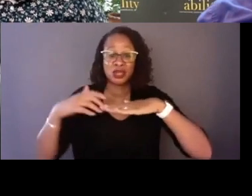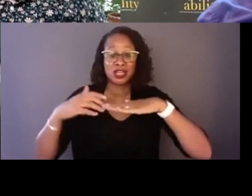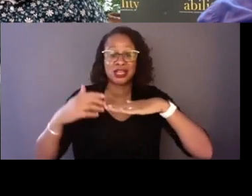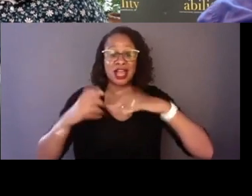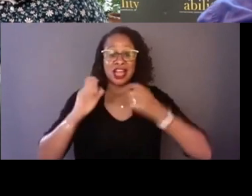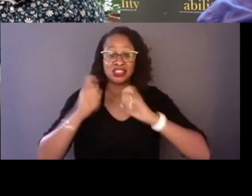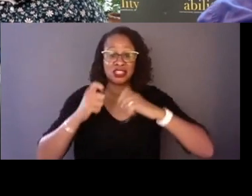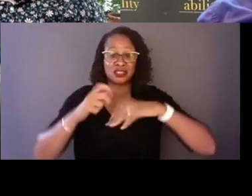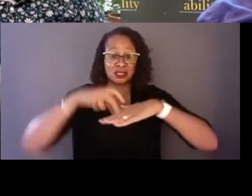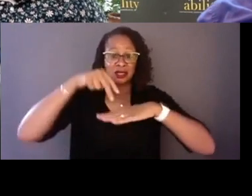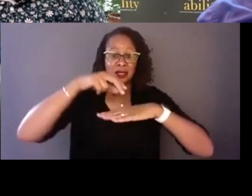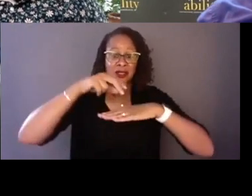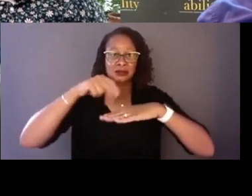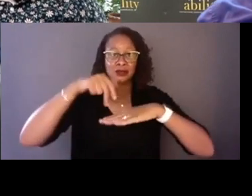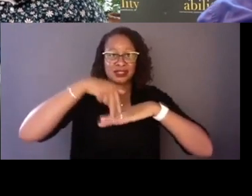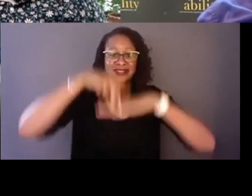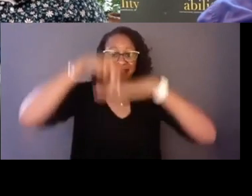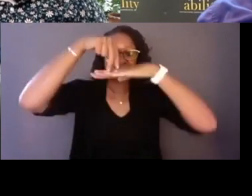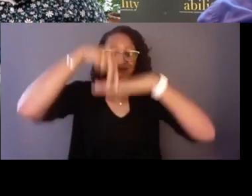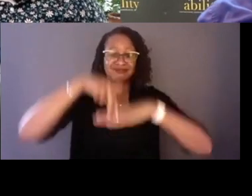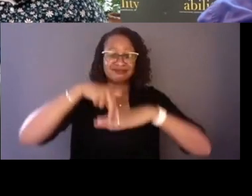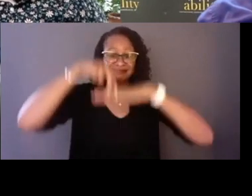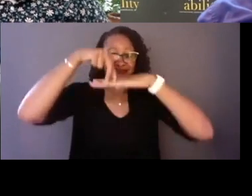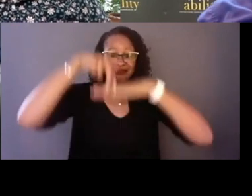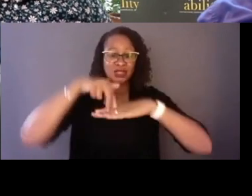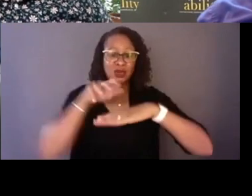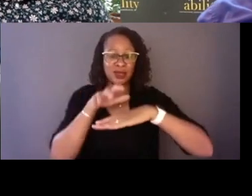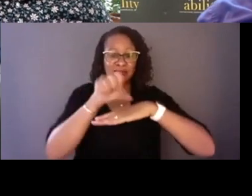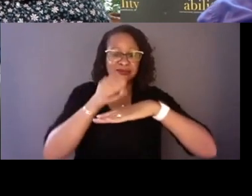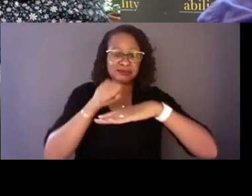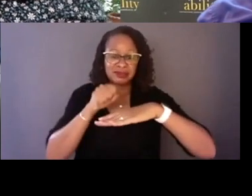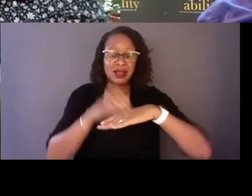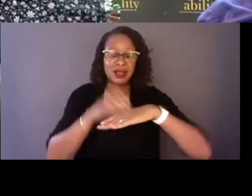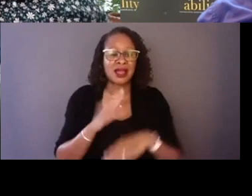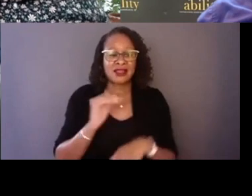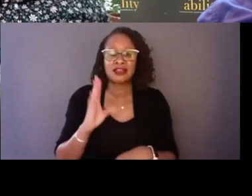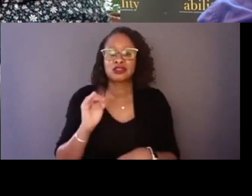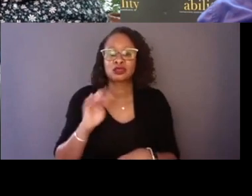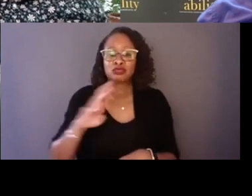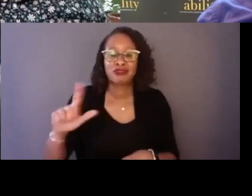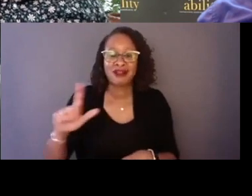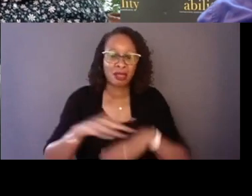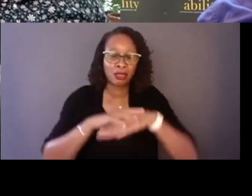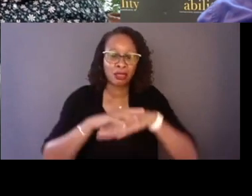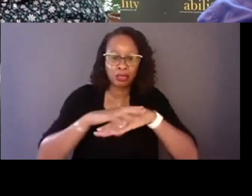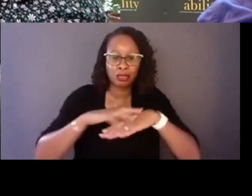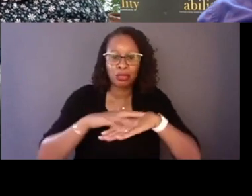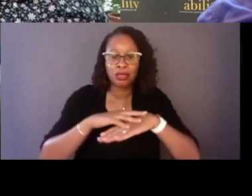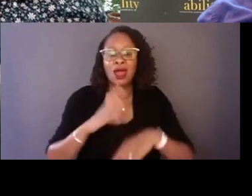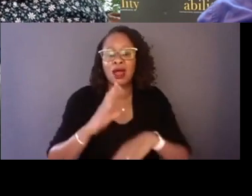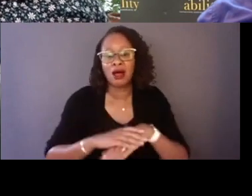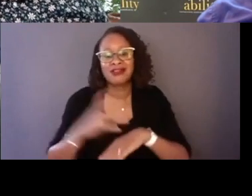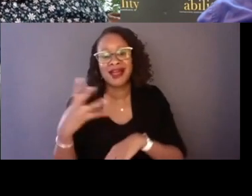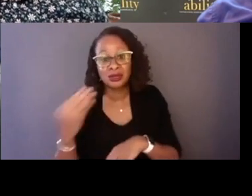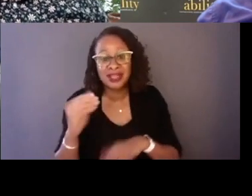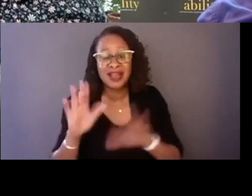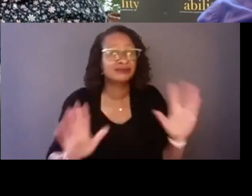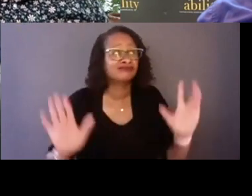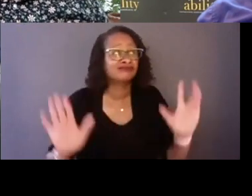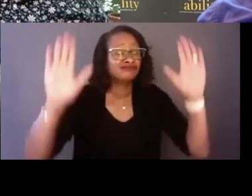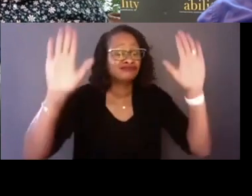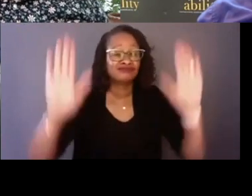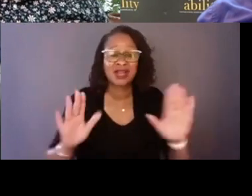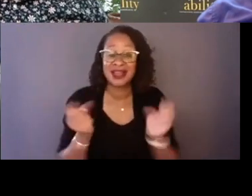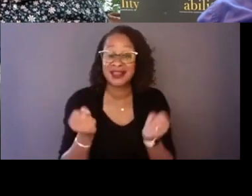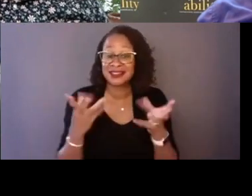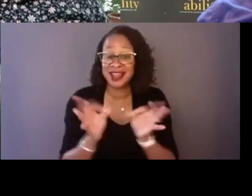Torah standing. There's braille and bumps and things, I should say, on the outside, and sign